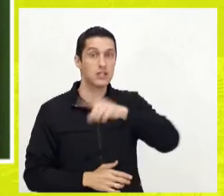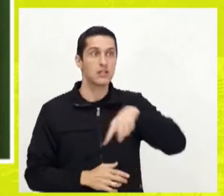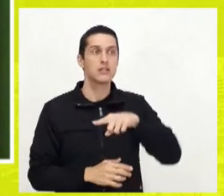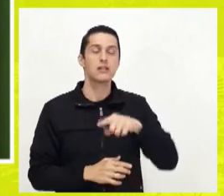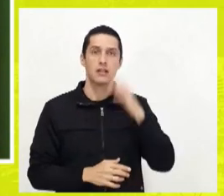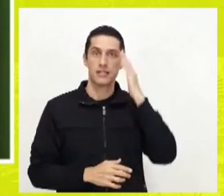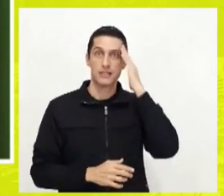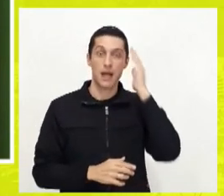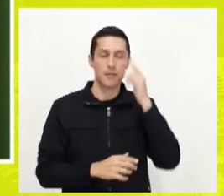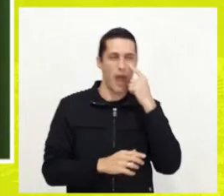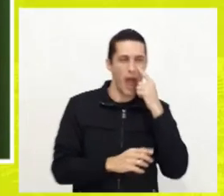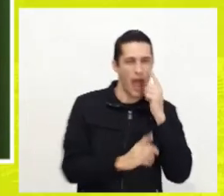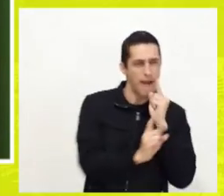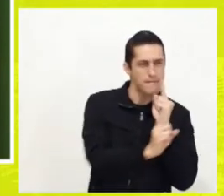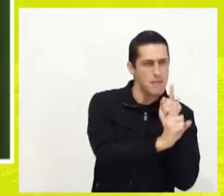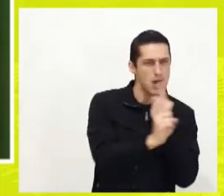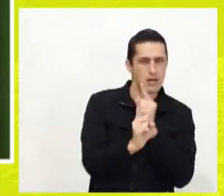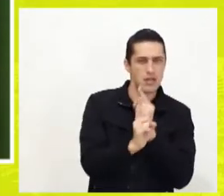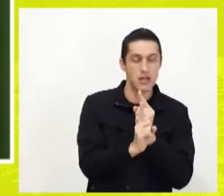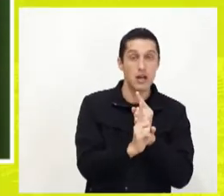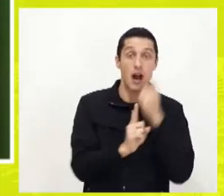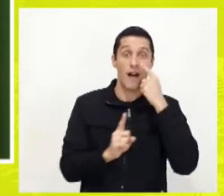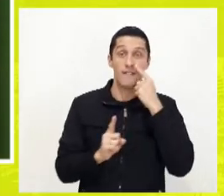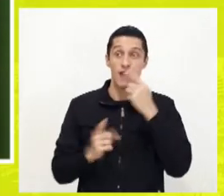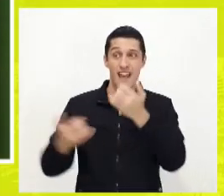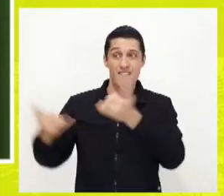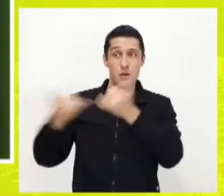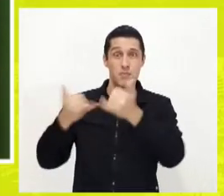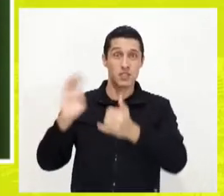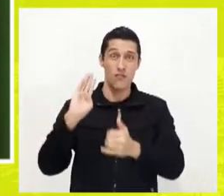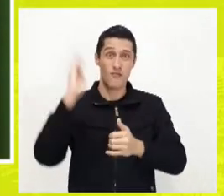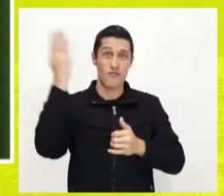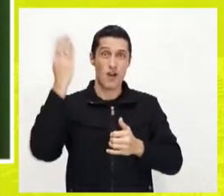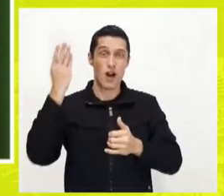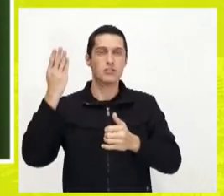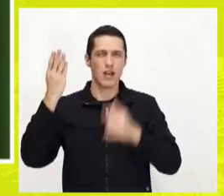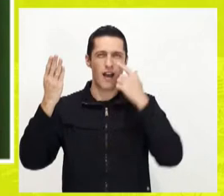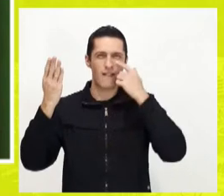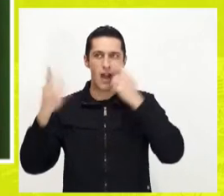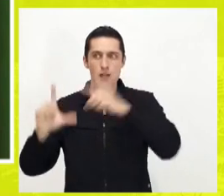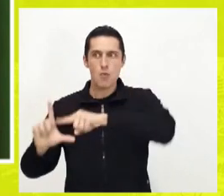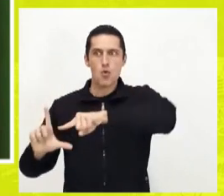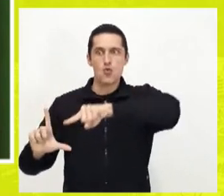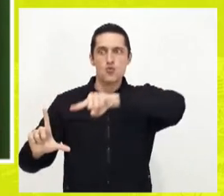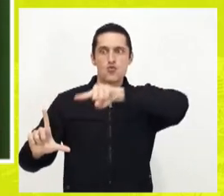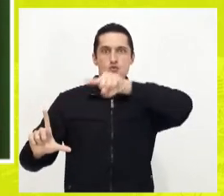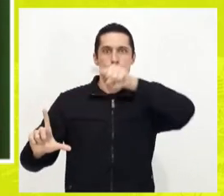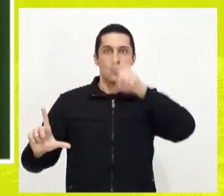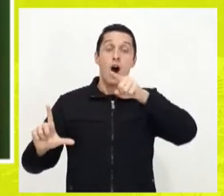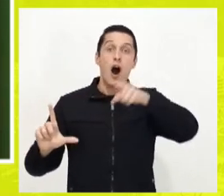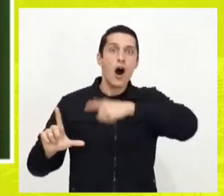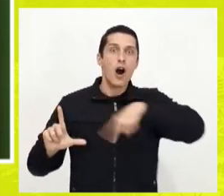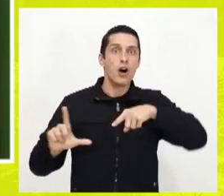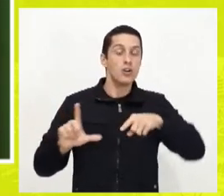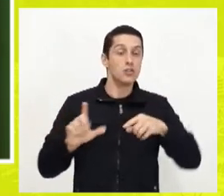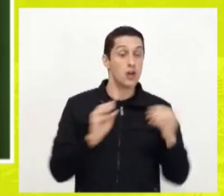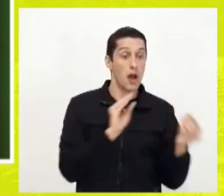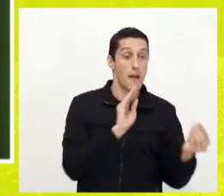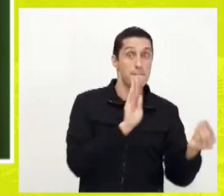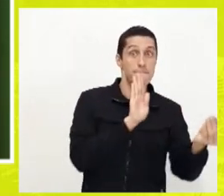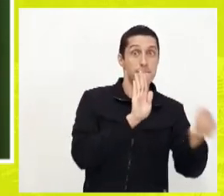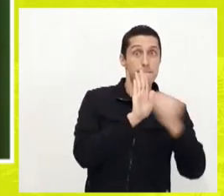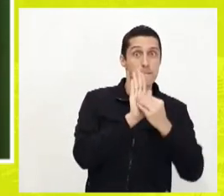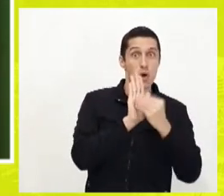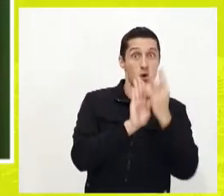stop the snowball of misinformation the curve is growing we publish something and people